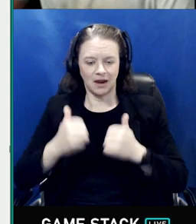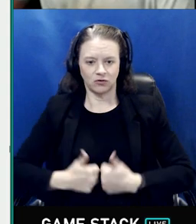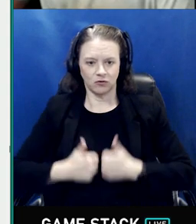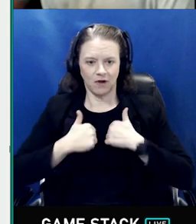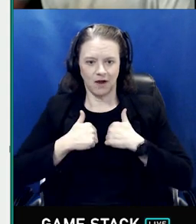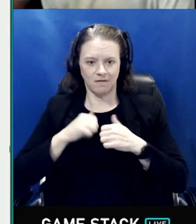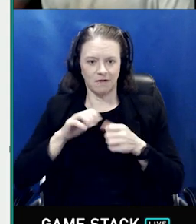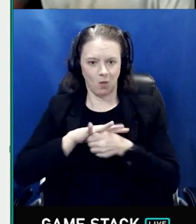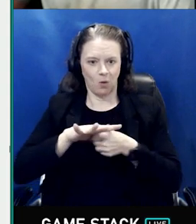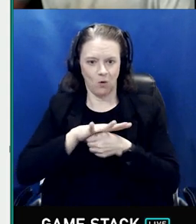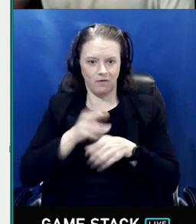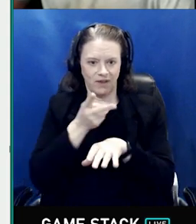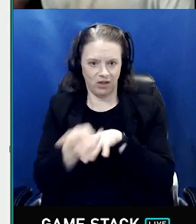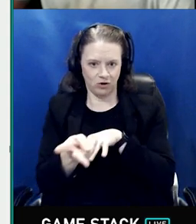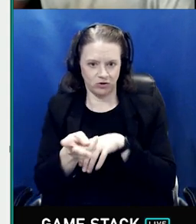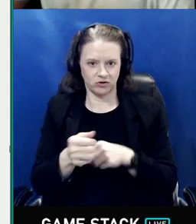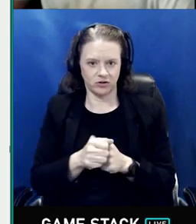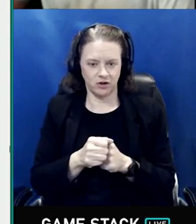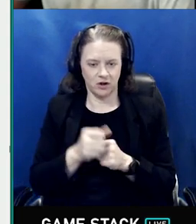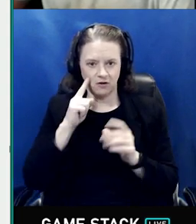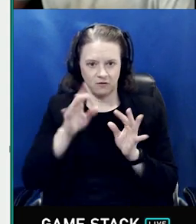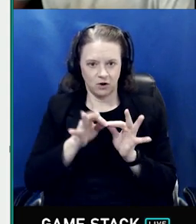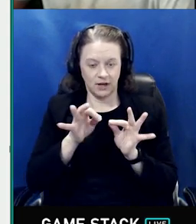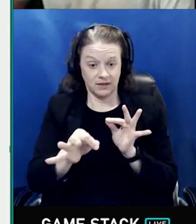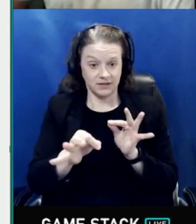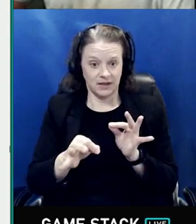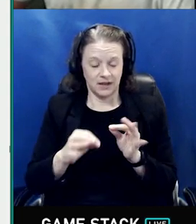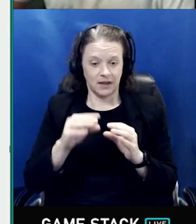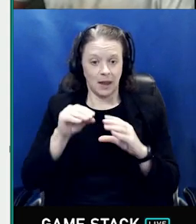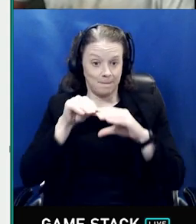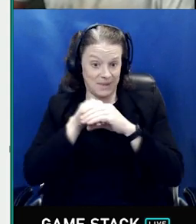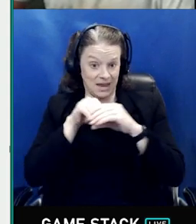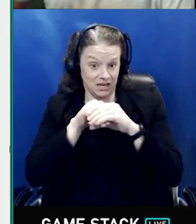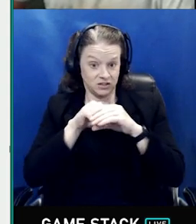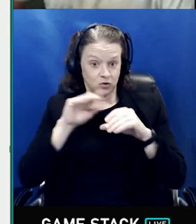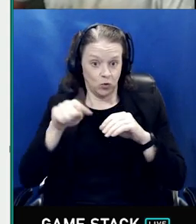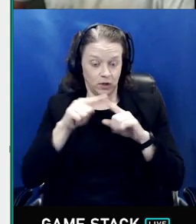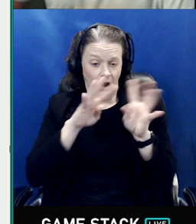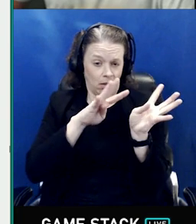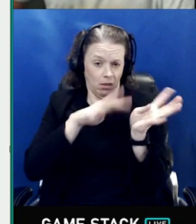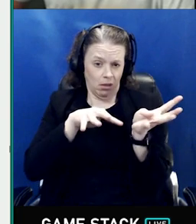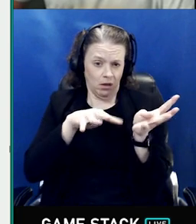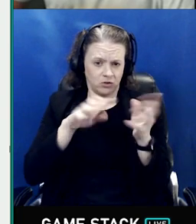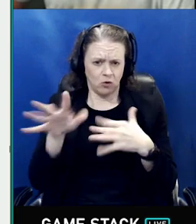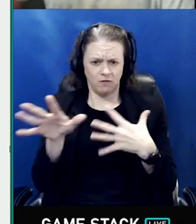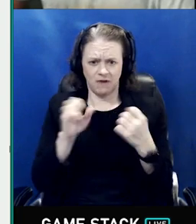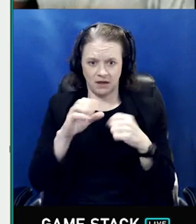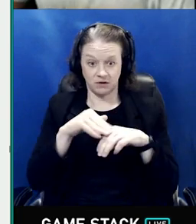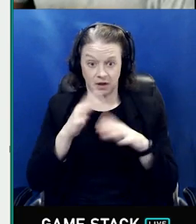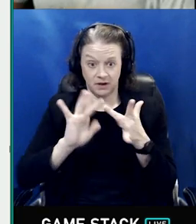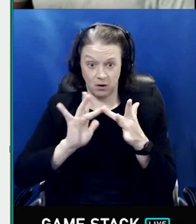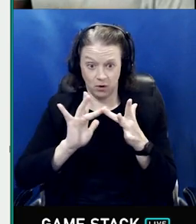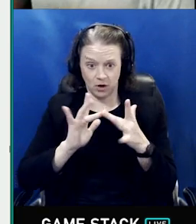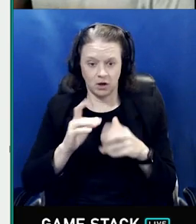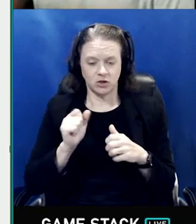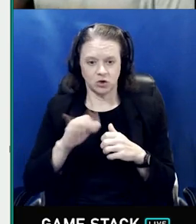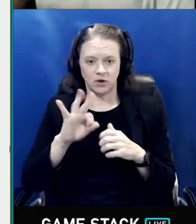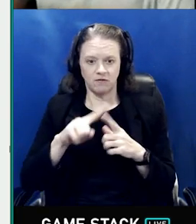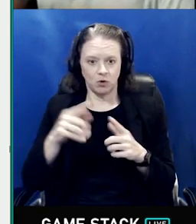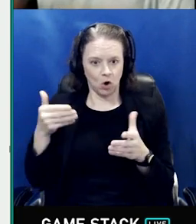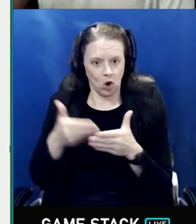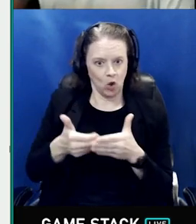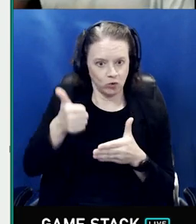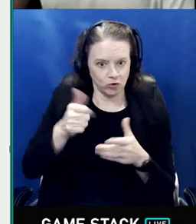latency. Packets can only travel so fast over the network. So the closer you can get your data to users, the faster your games are going